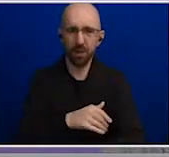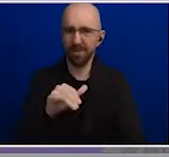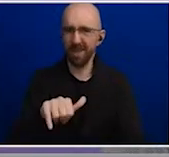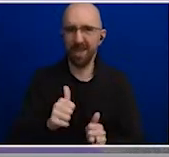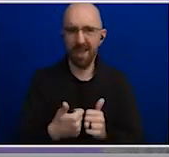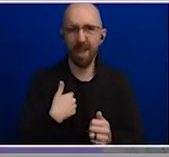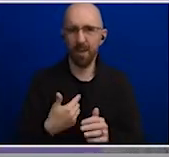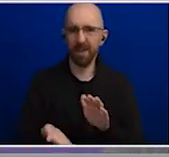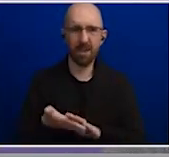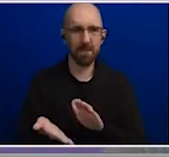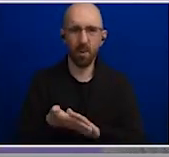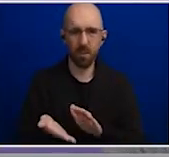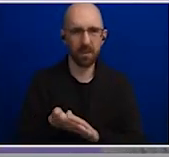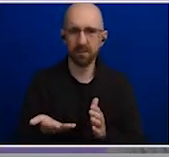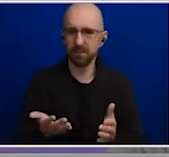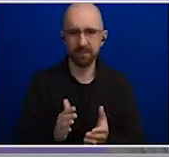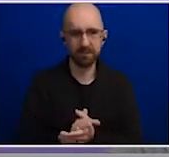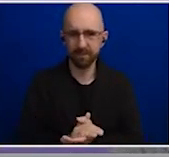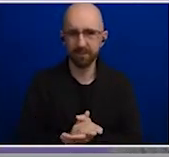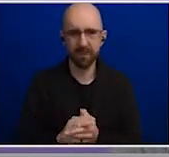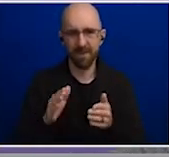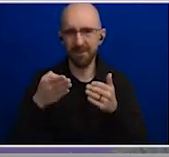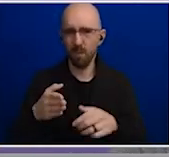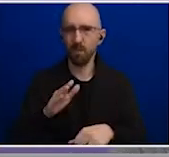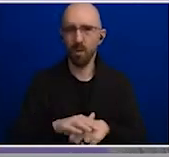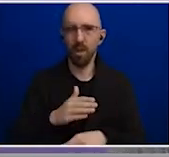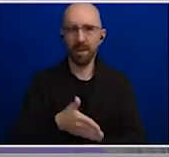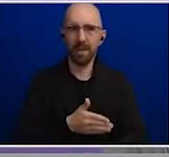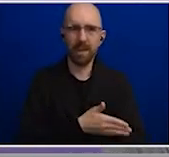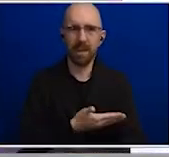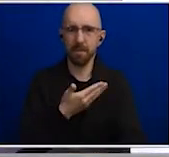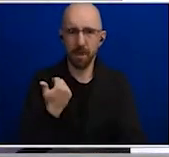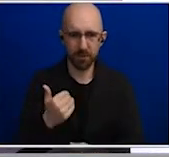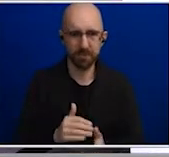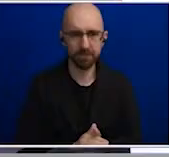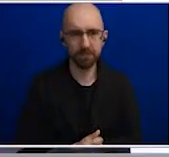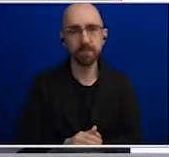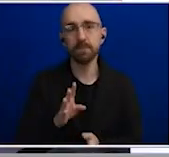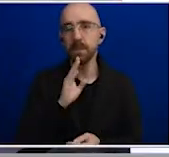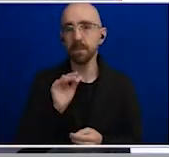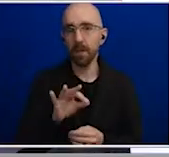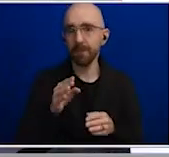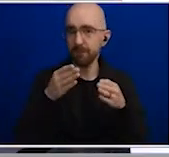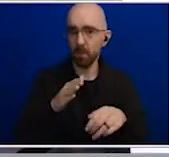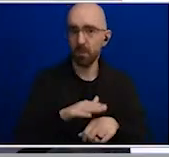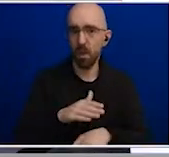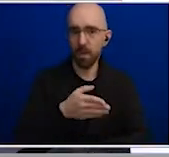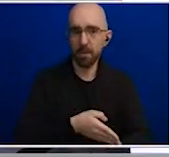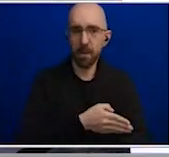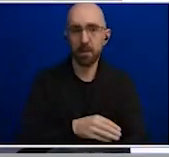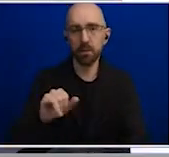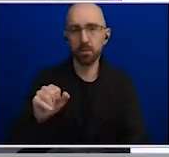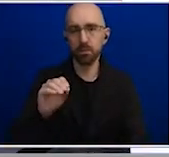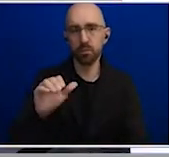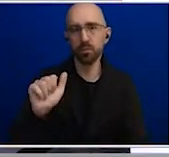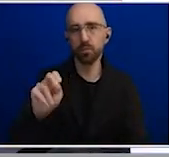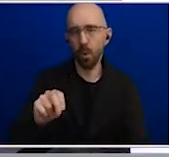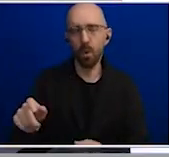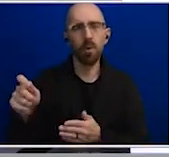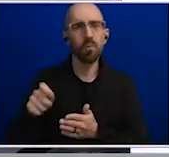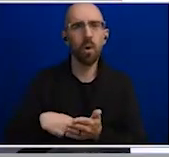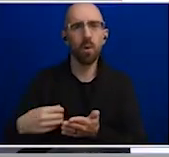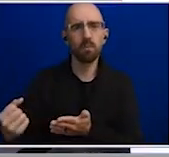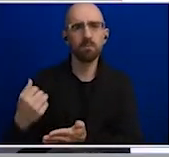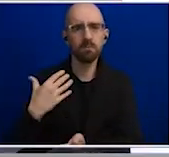I just focused on getting better. Yeah. Speaking of focusing on getting better, Joan wrote to us and she wants to know how